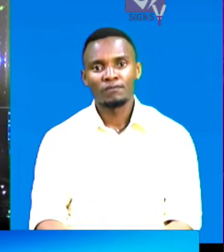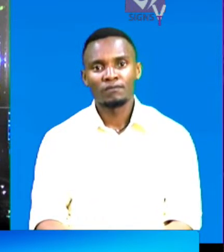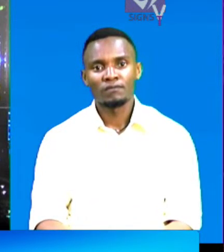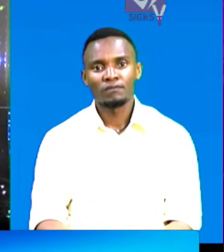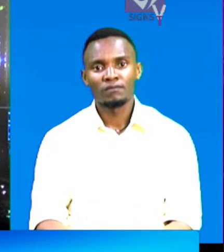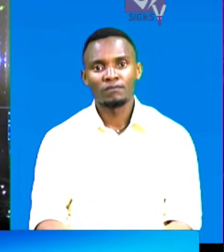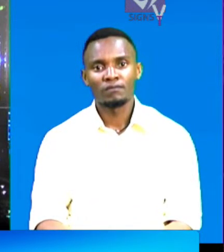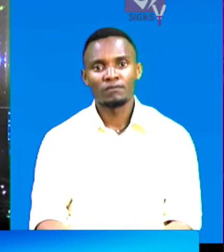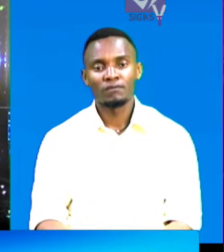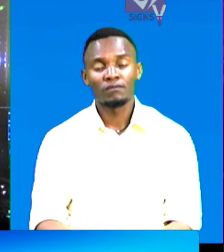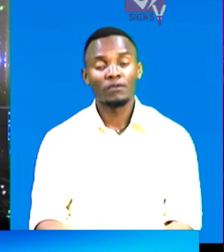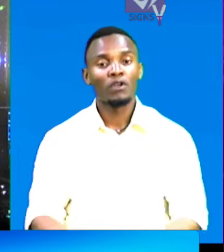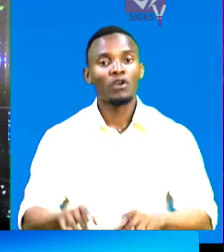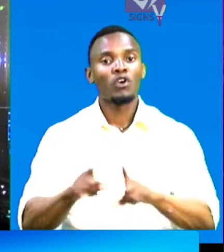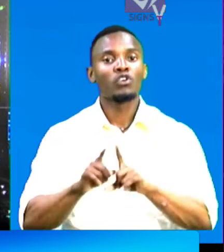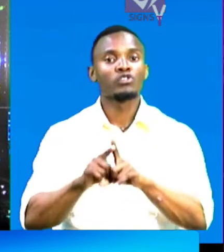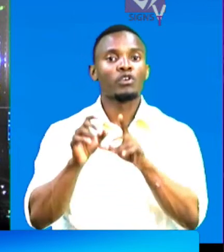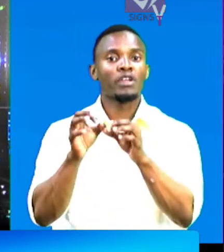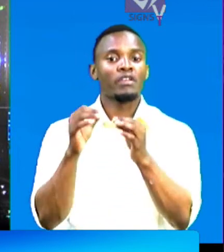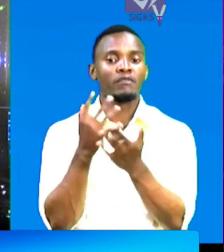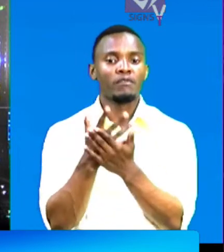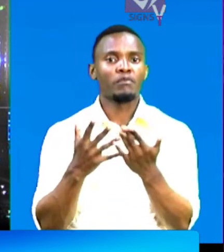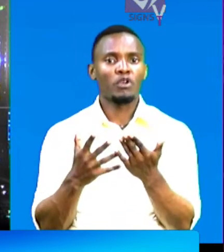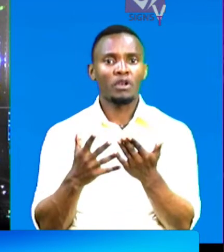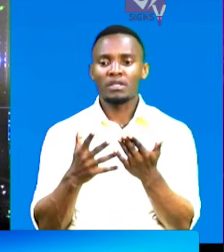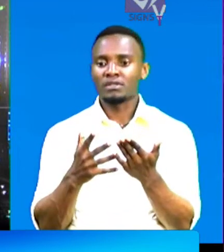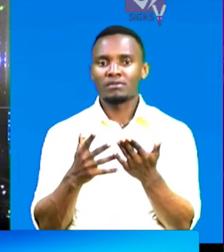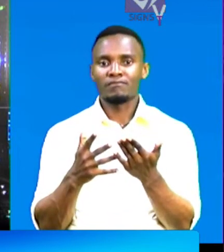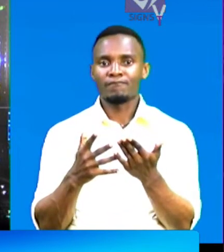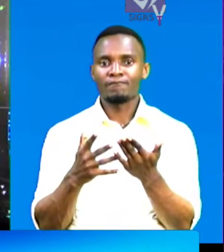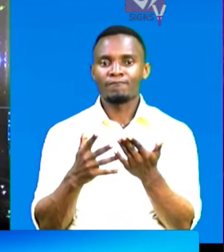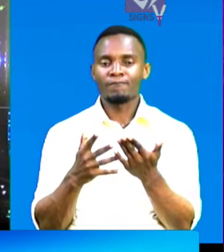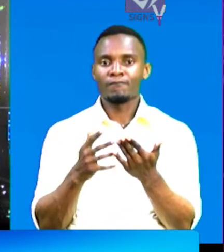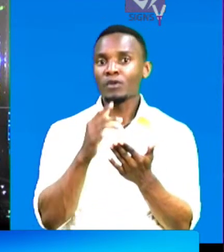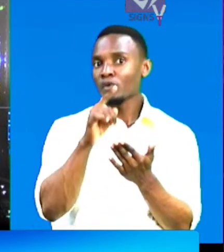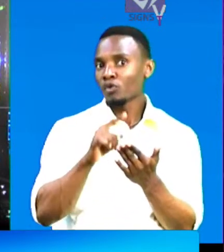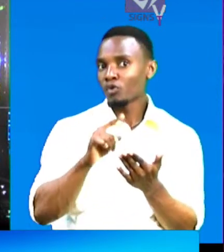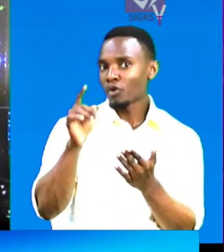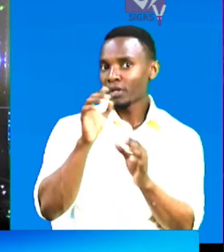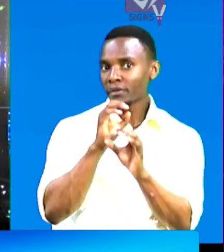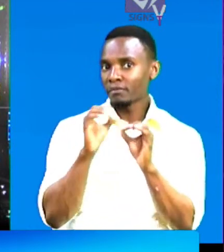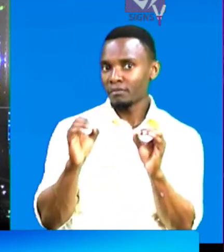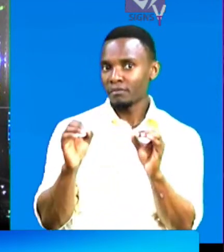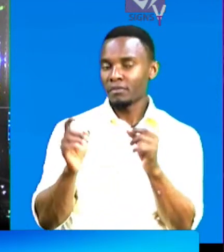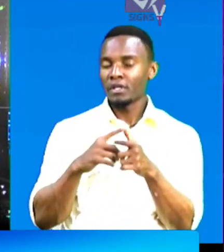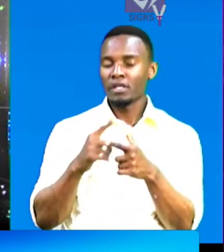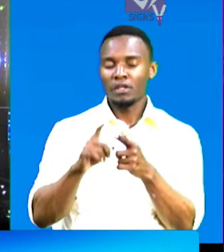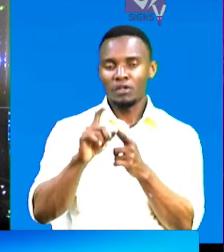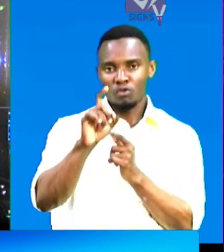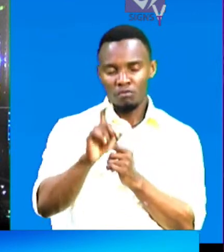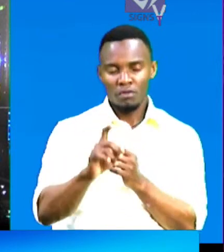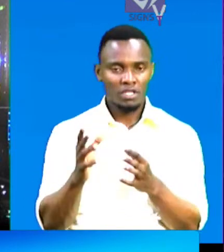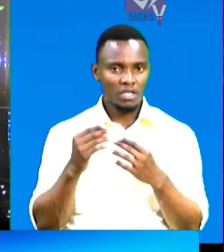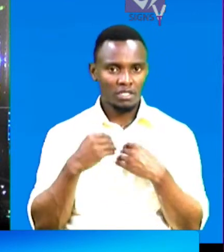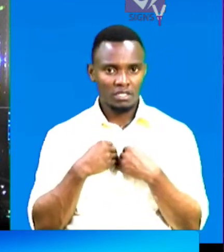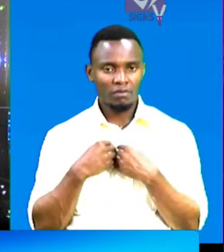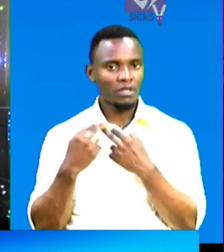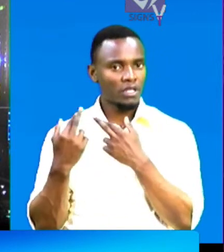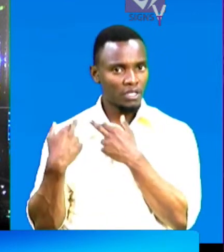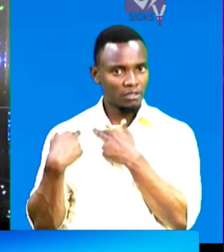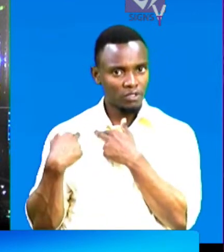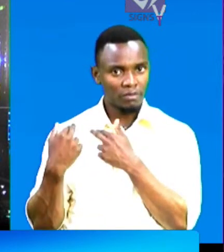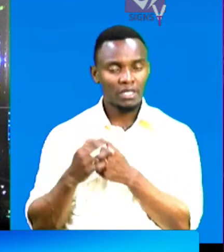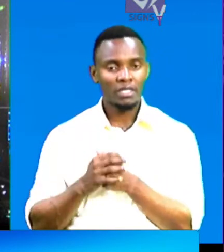the products are mismatched, you'll have to carry that cross. And of